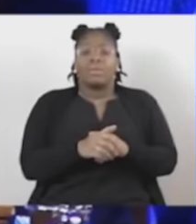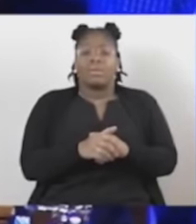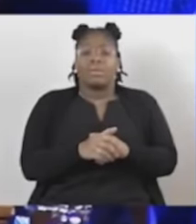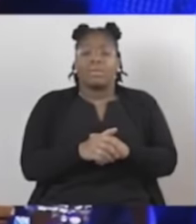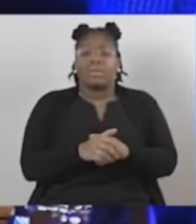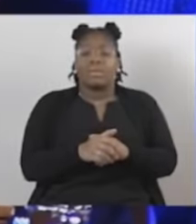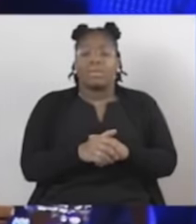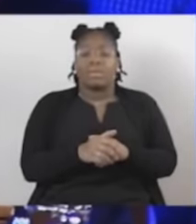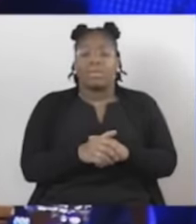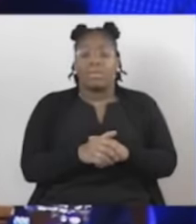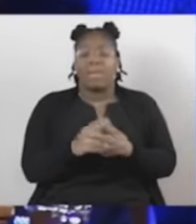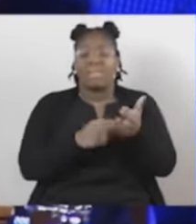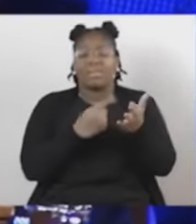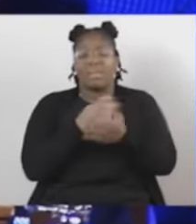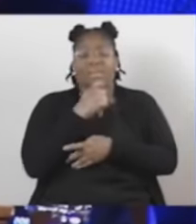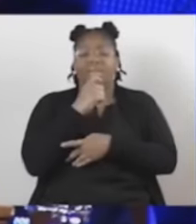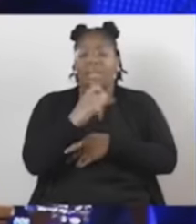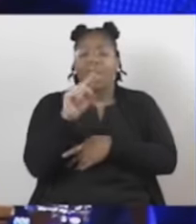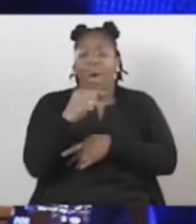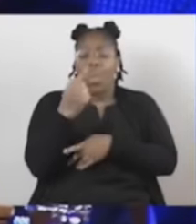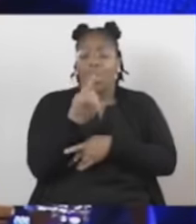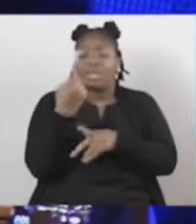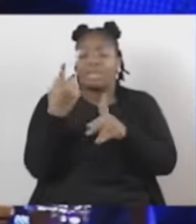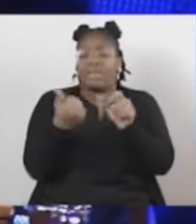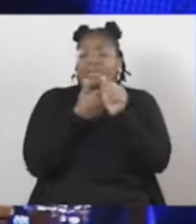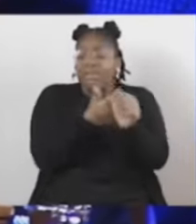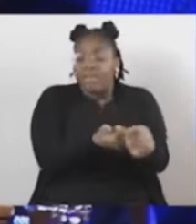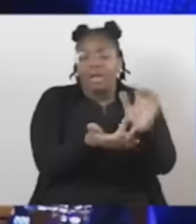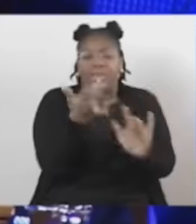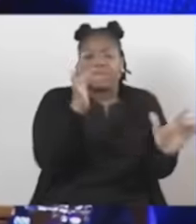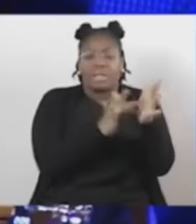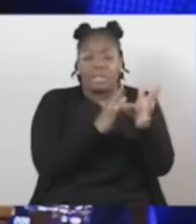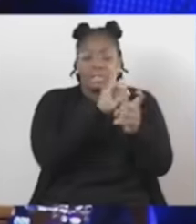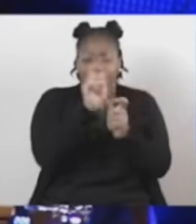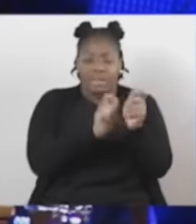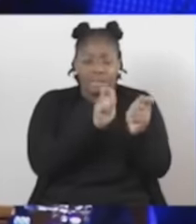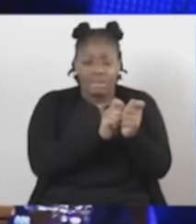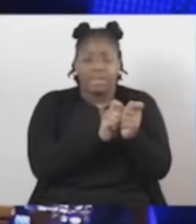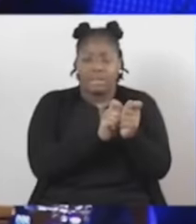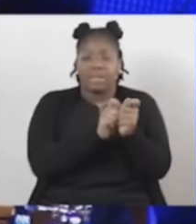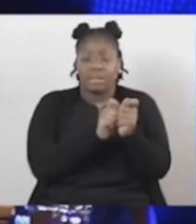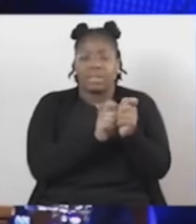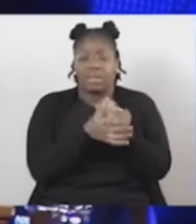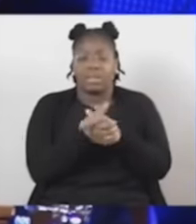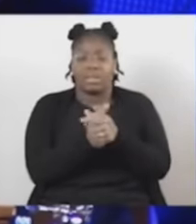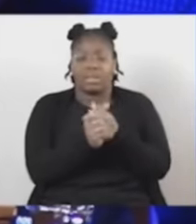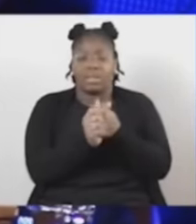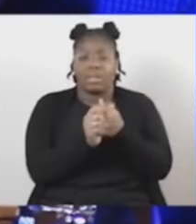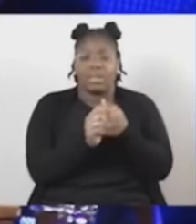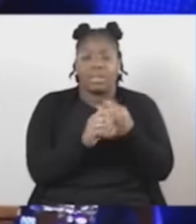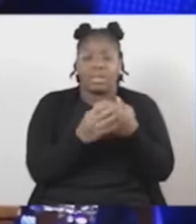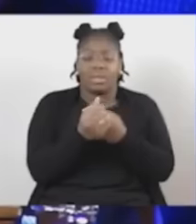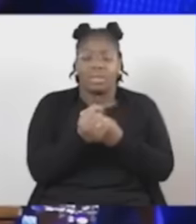They have resisted the temptation at times to see Jesus as nothing more than a zealot, amassing a group of would-be